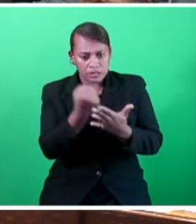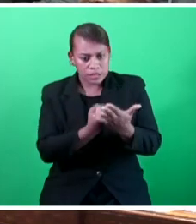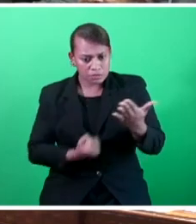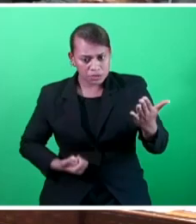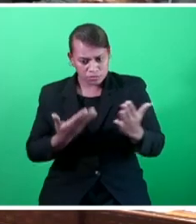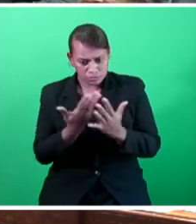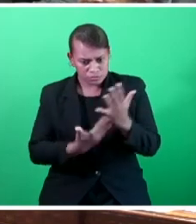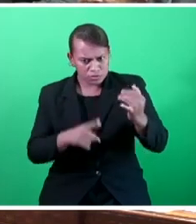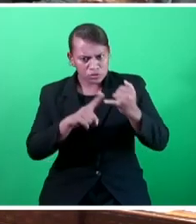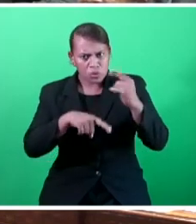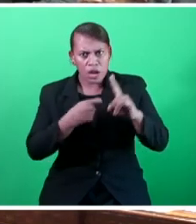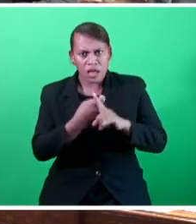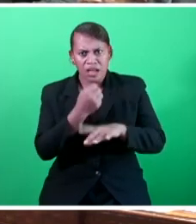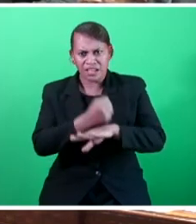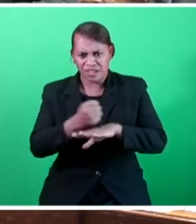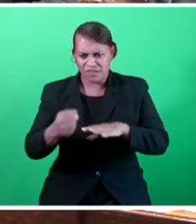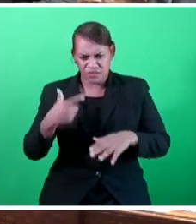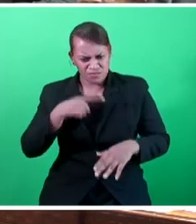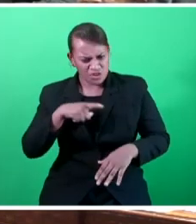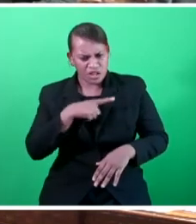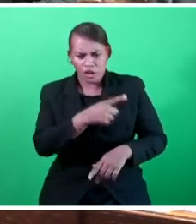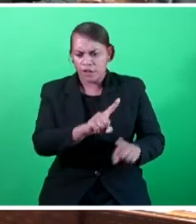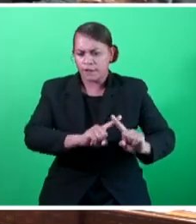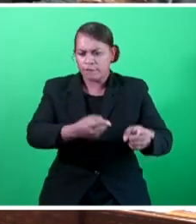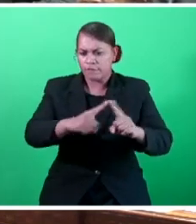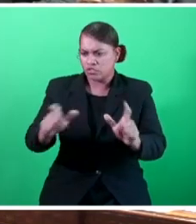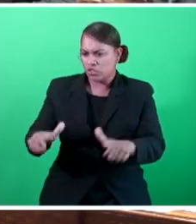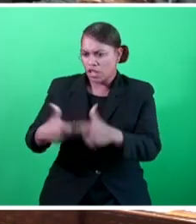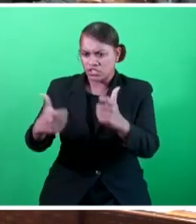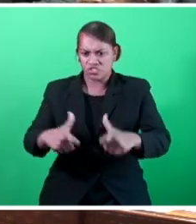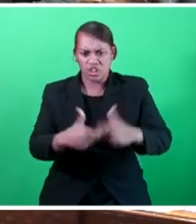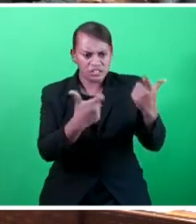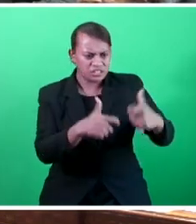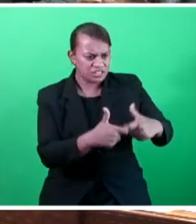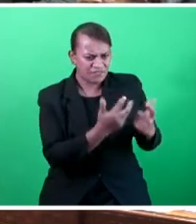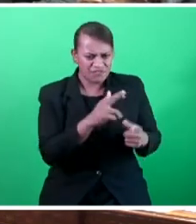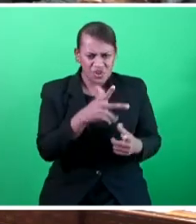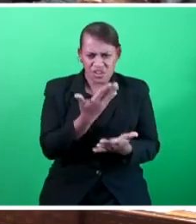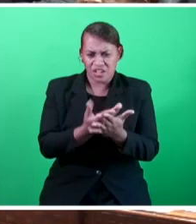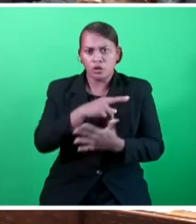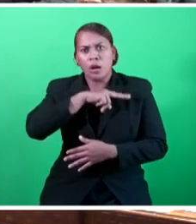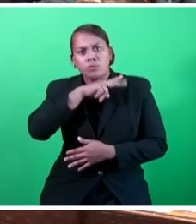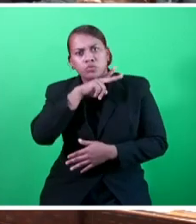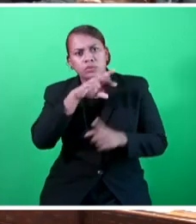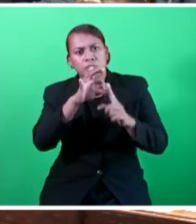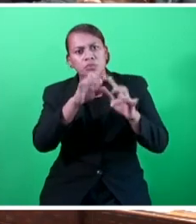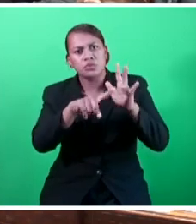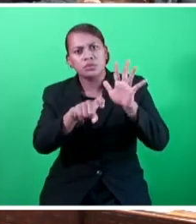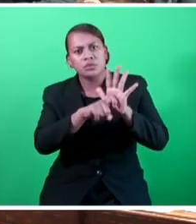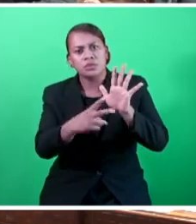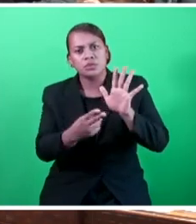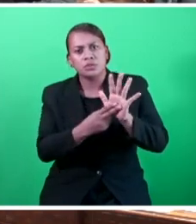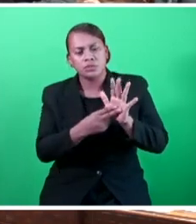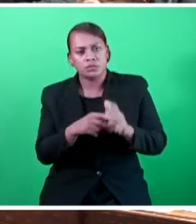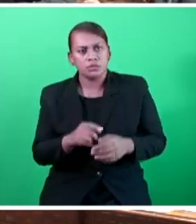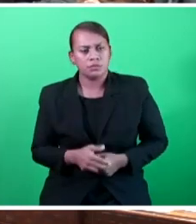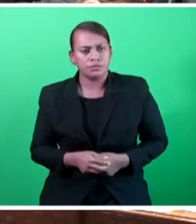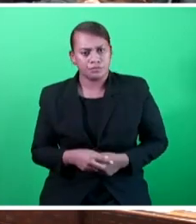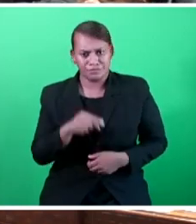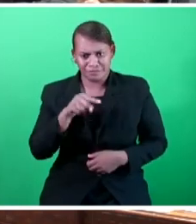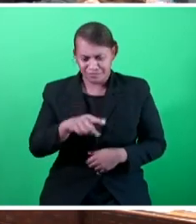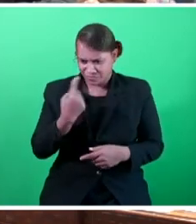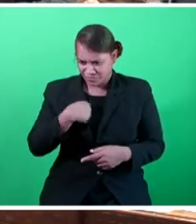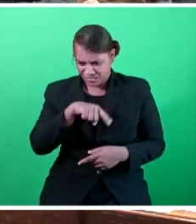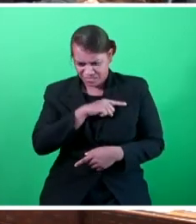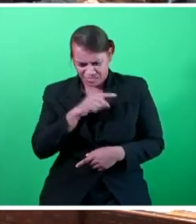because of the various challenges that surrounds porn block. Let's shed some facts on that